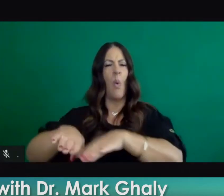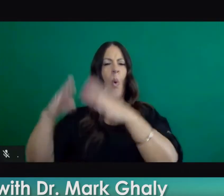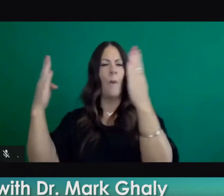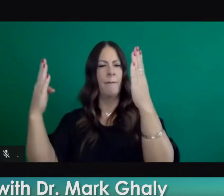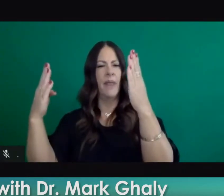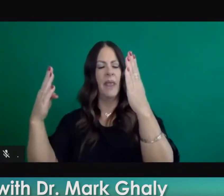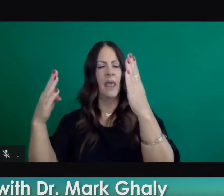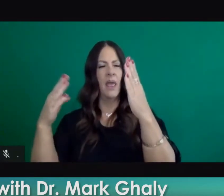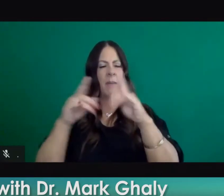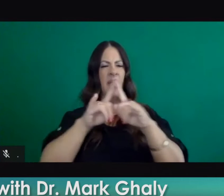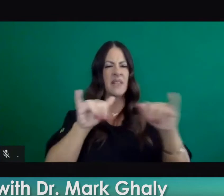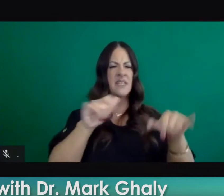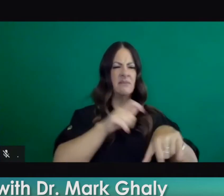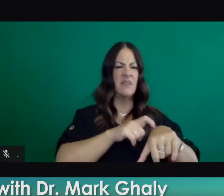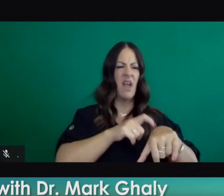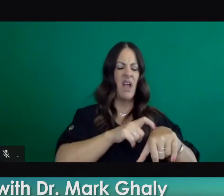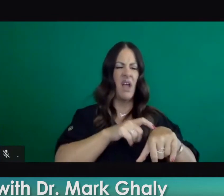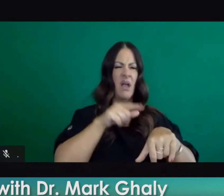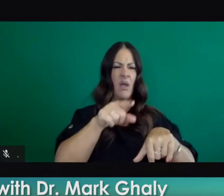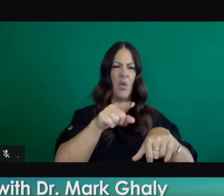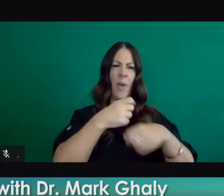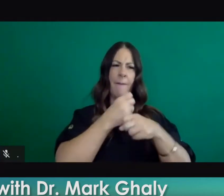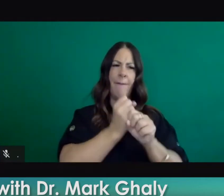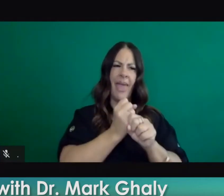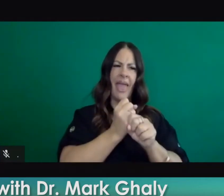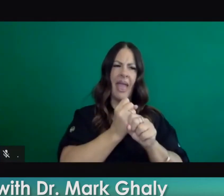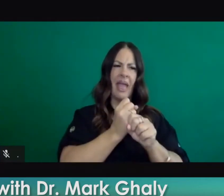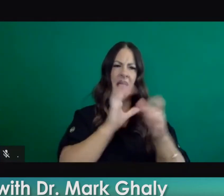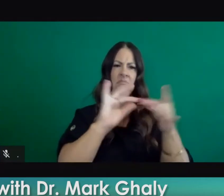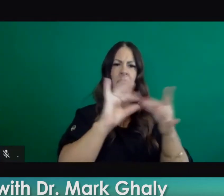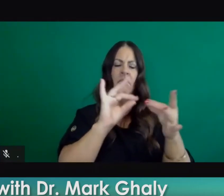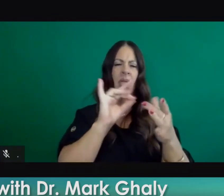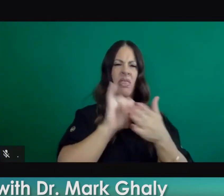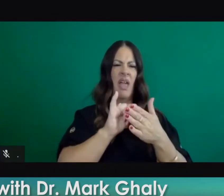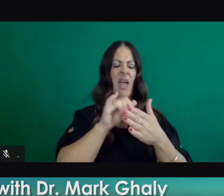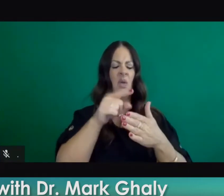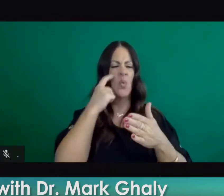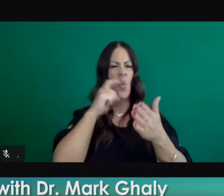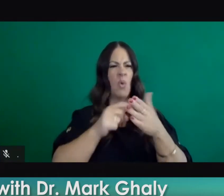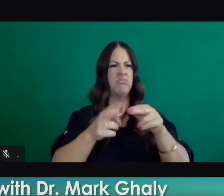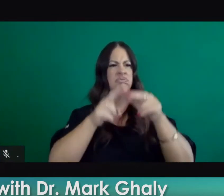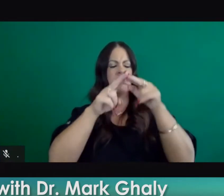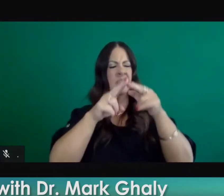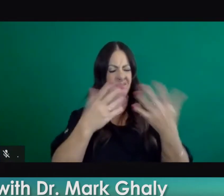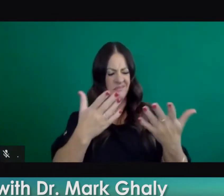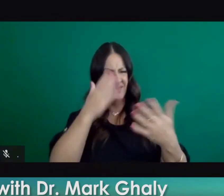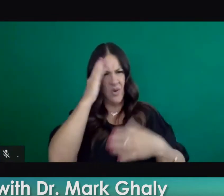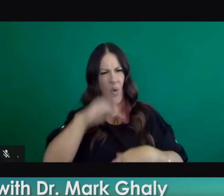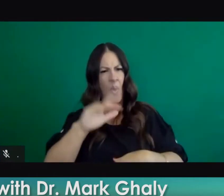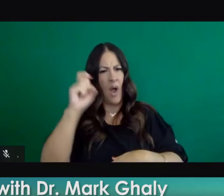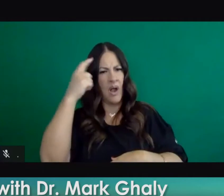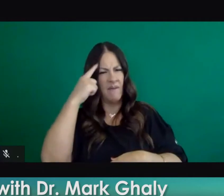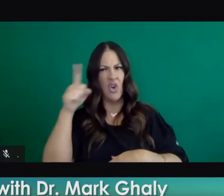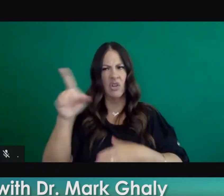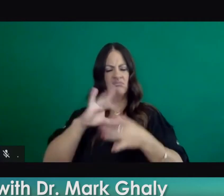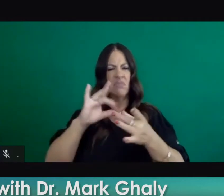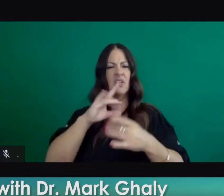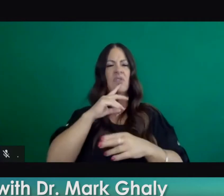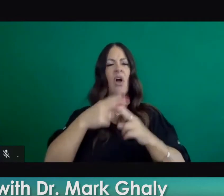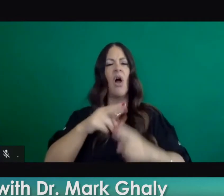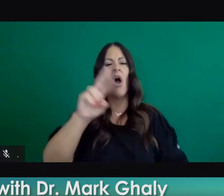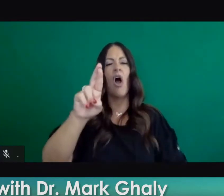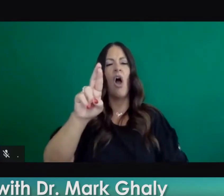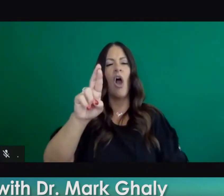time expressing alarm about rising numbers? Yesterday, Governor Newsom talked about this R effective and how